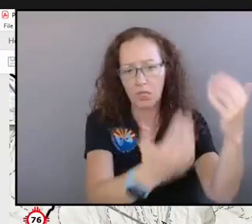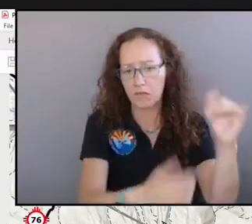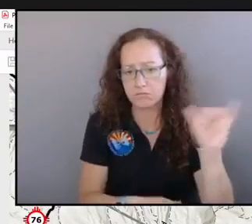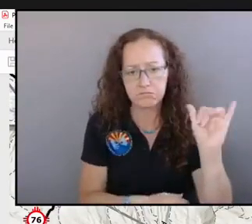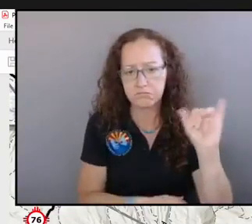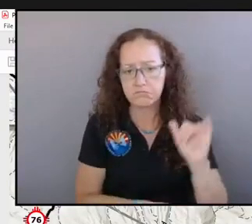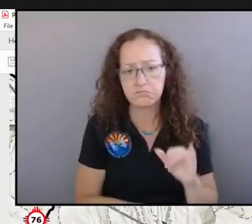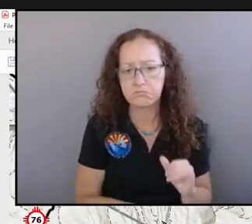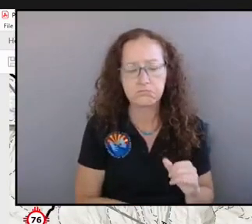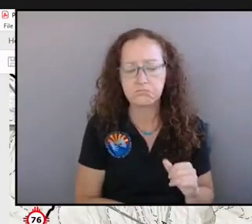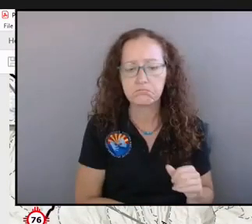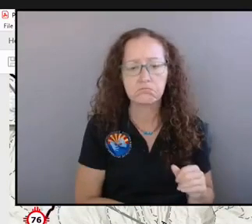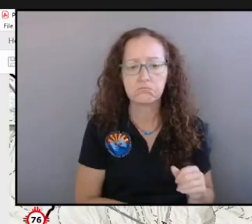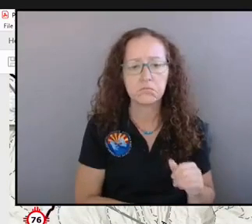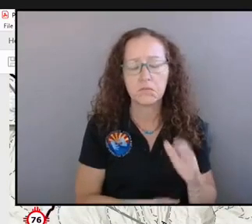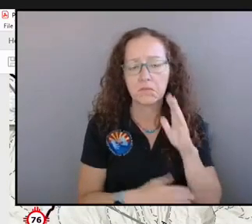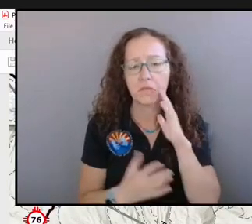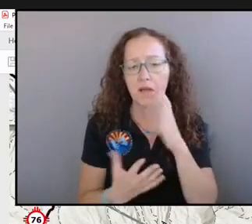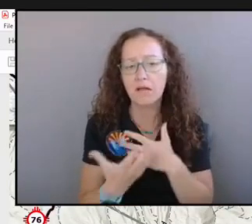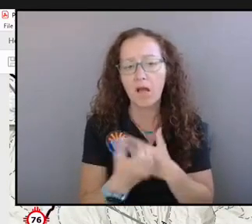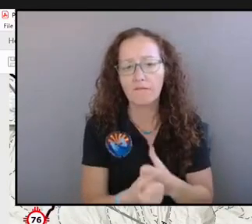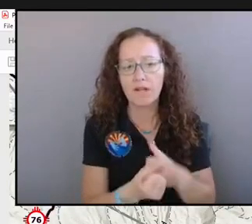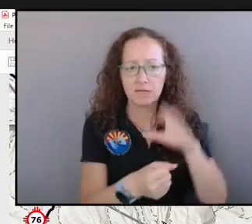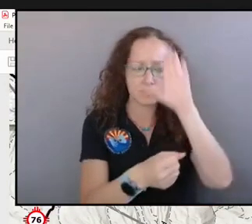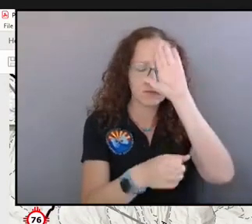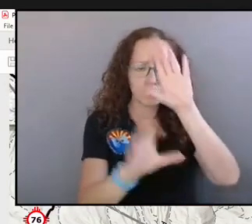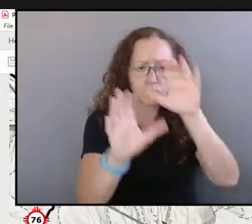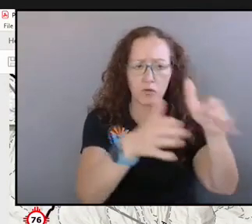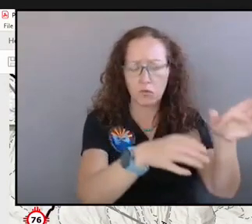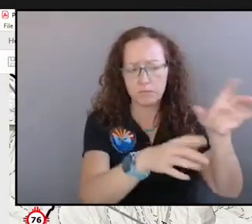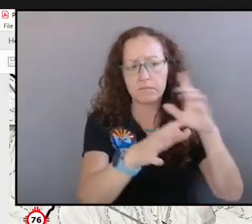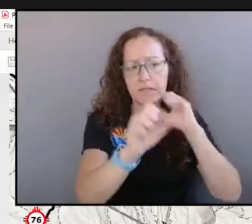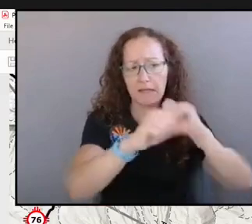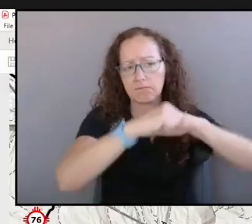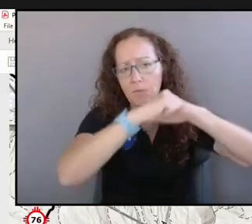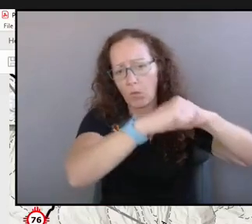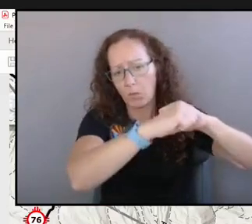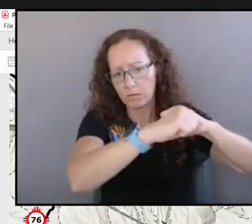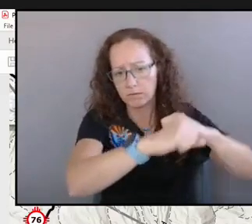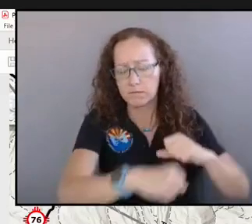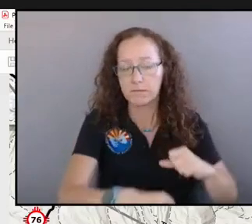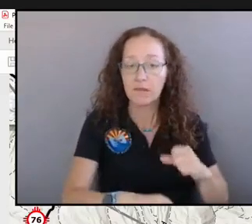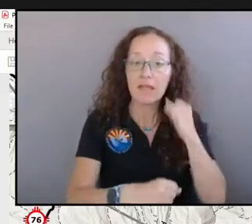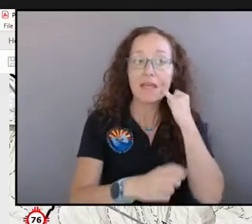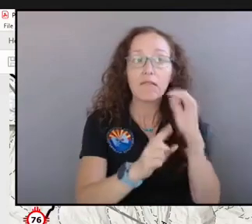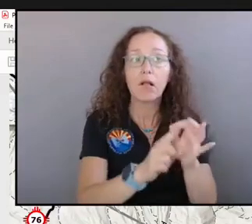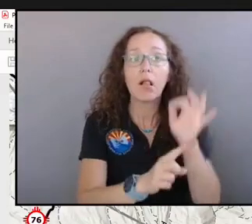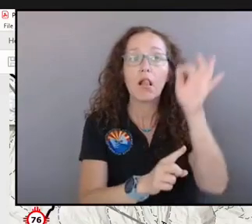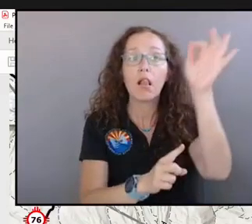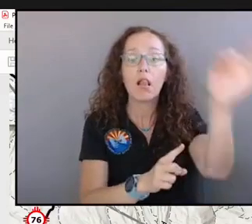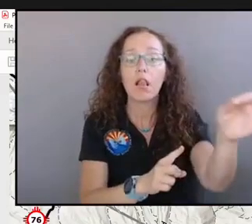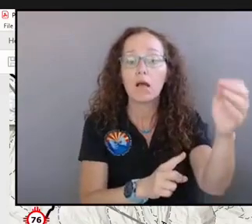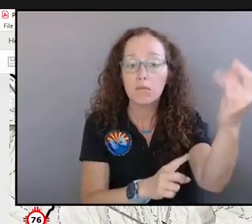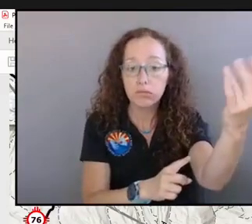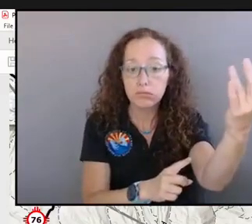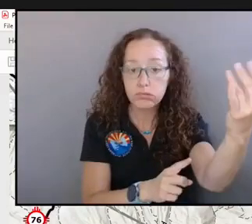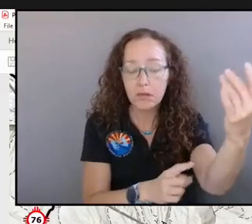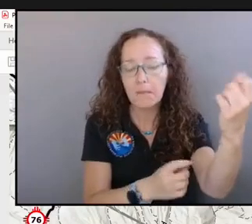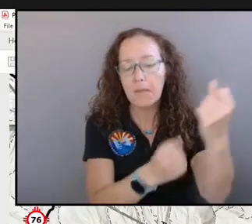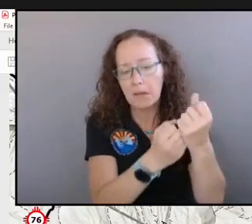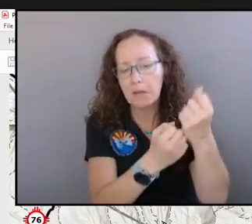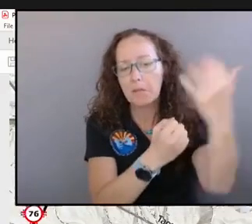I'm confident the crews up there have got that and that they're going to hold that. If we get a spot out of there, we may see some growth, but